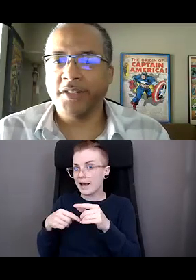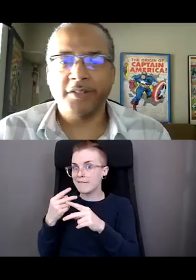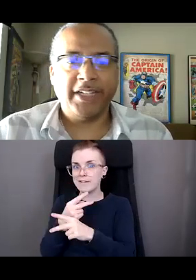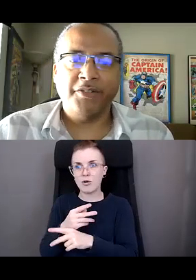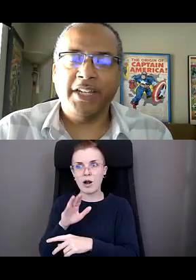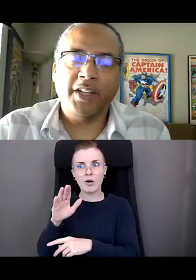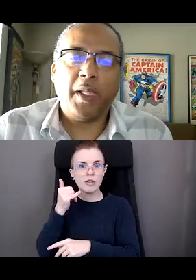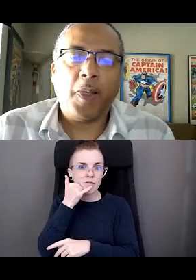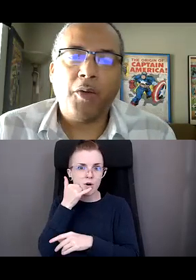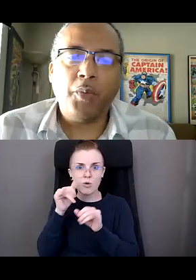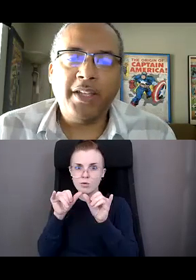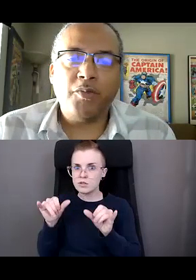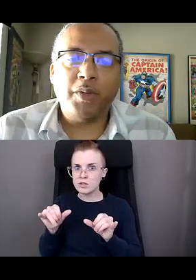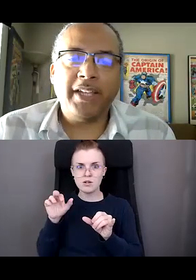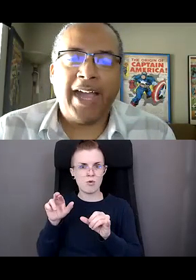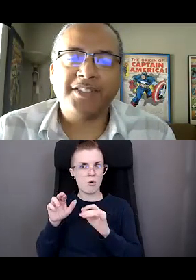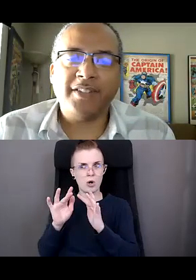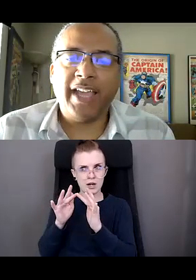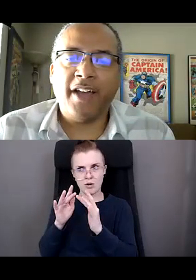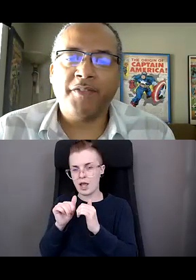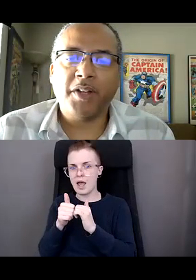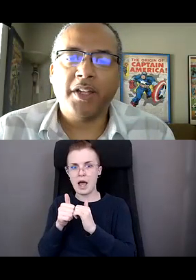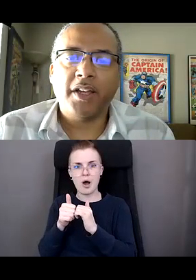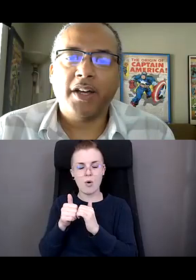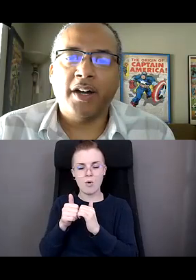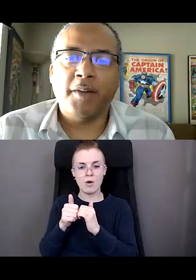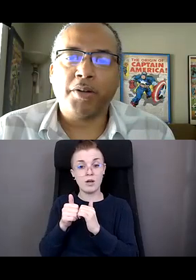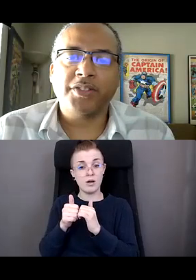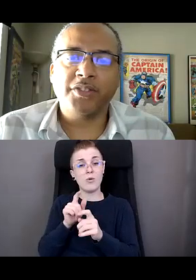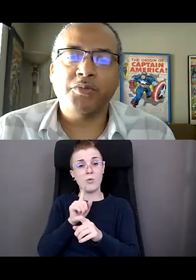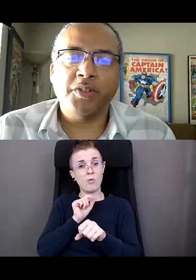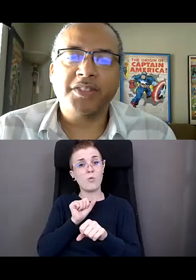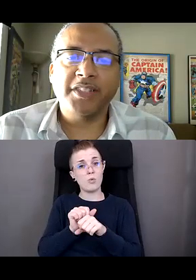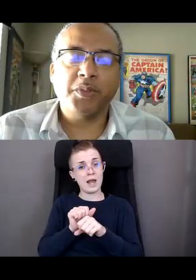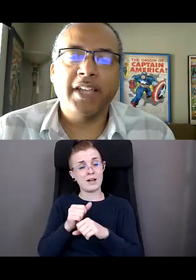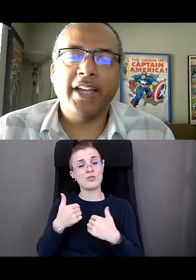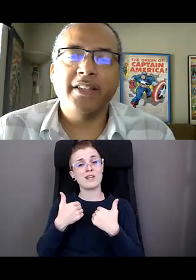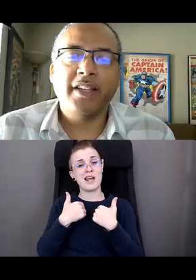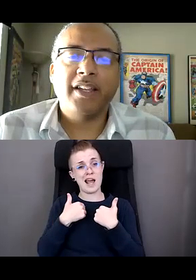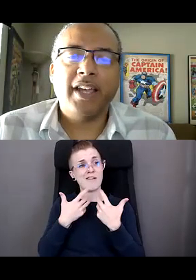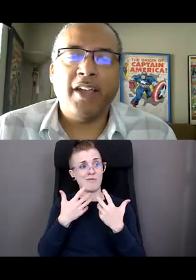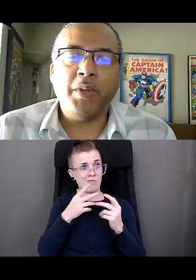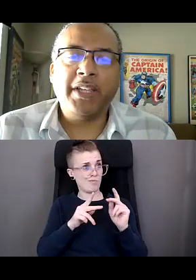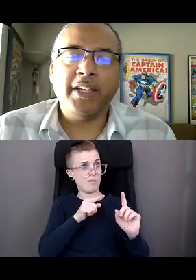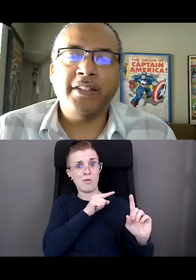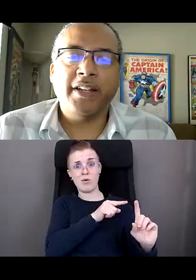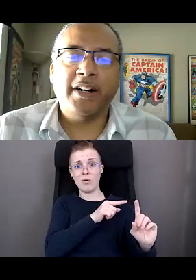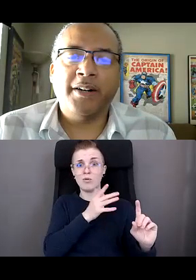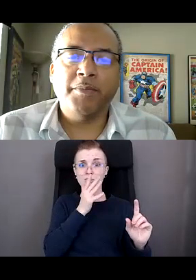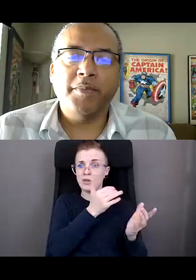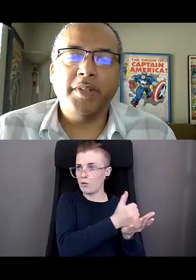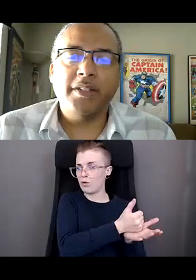or the internet, we actually have persons who will assist with that. And we